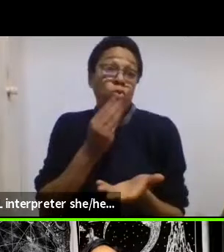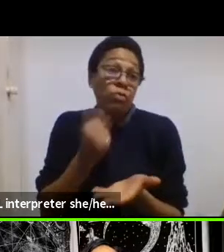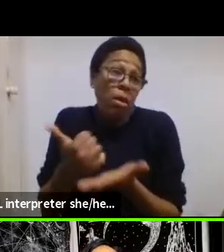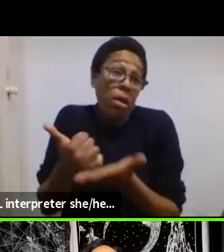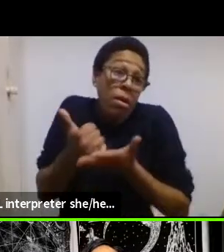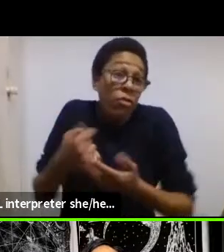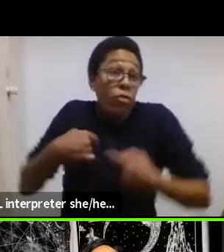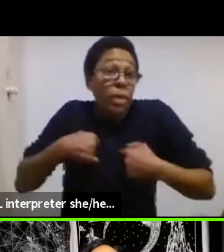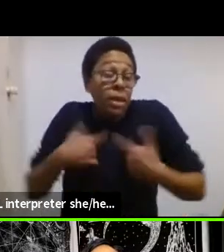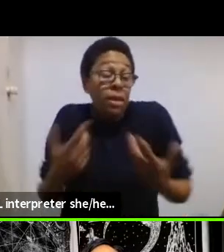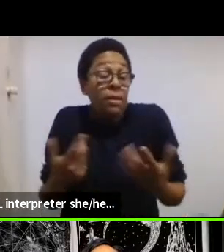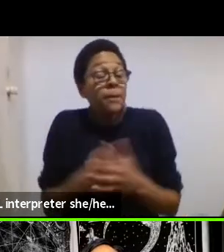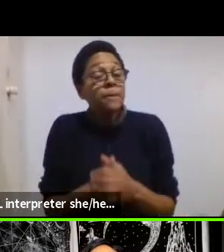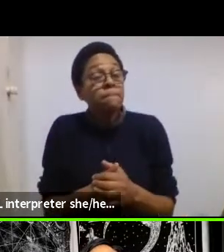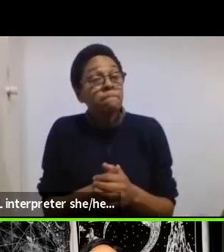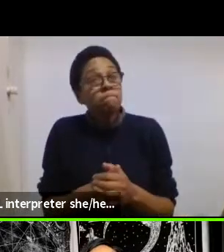that